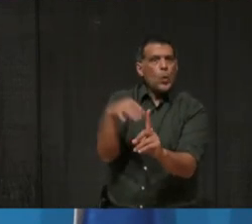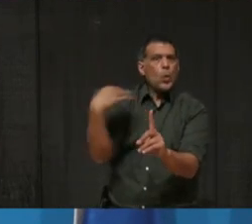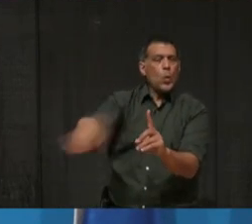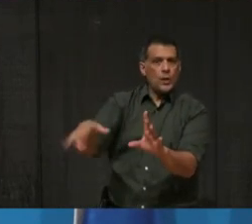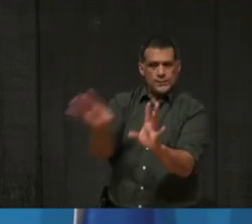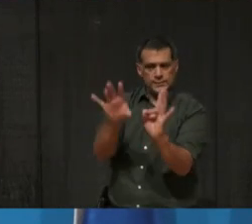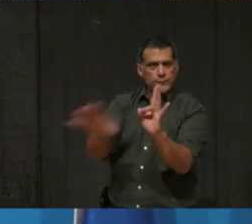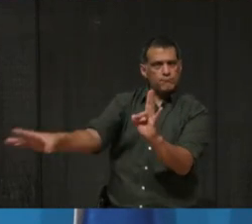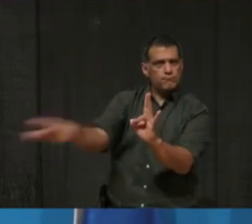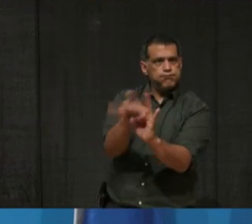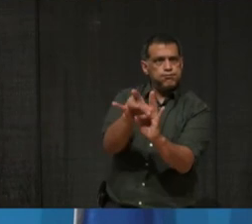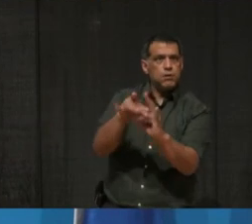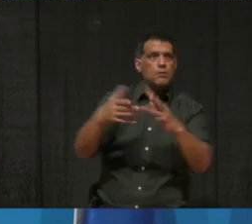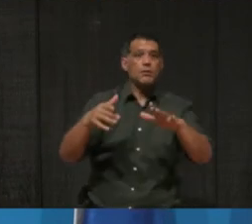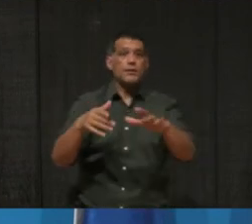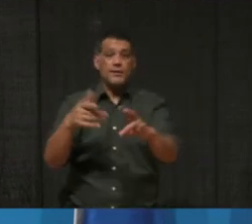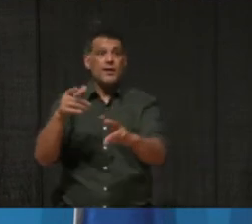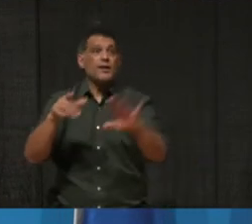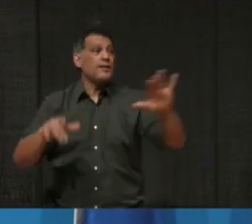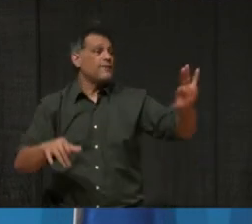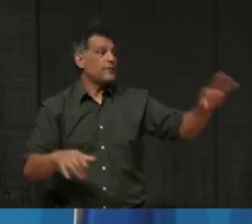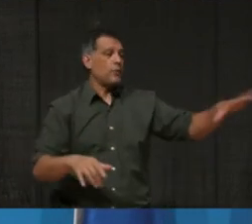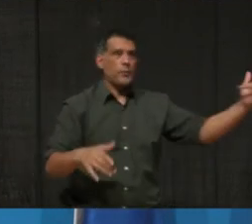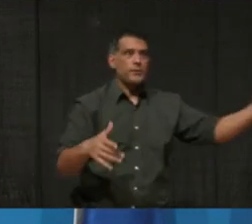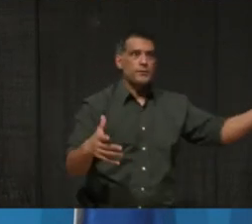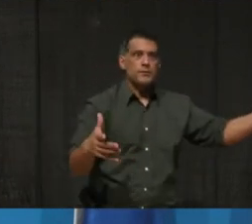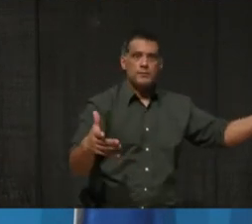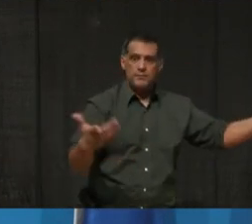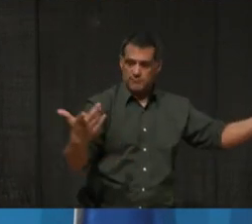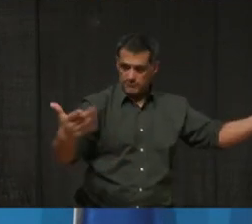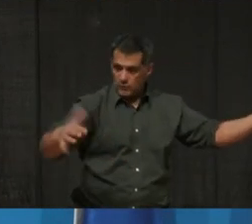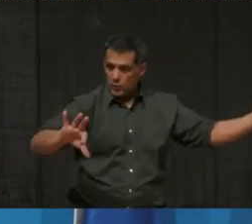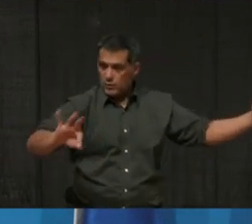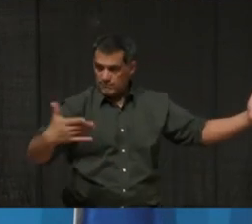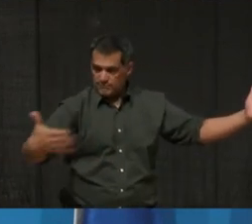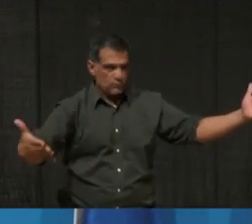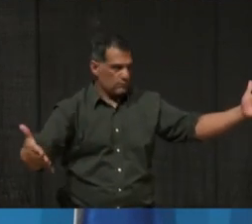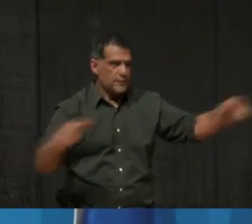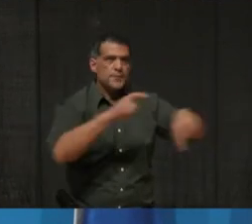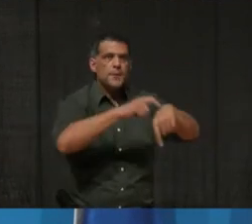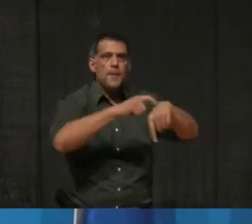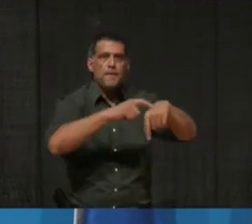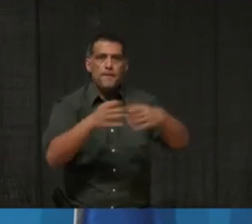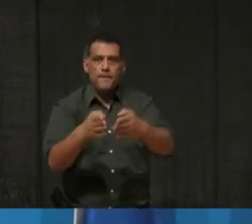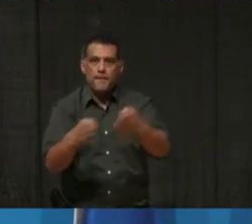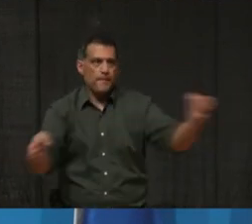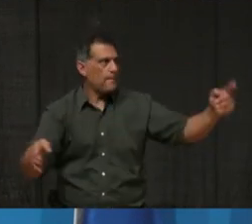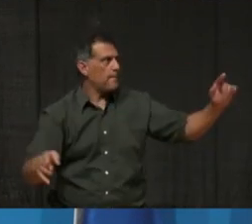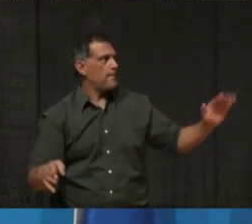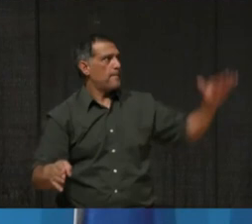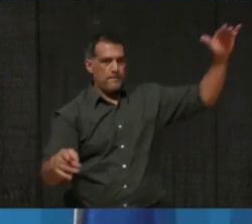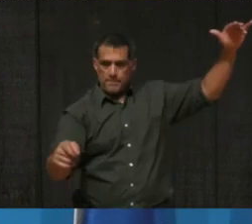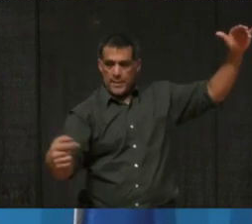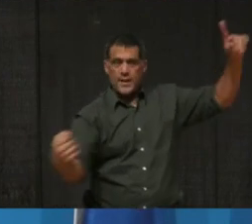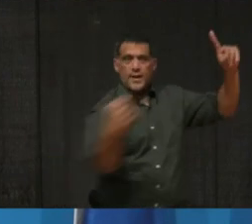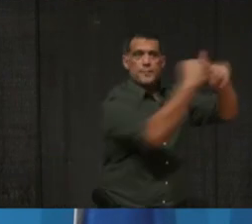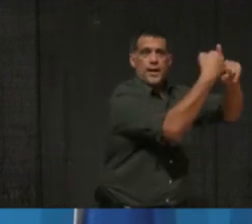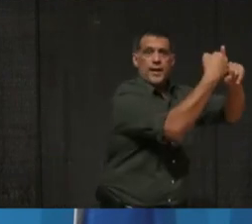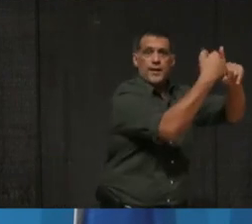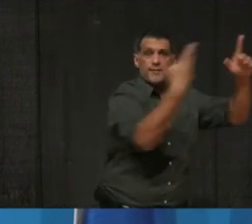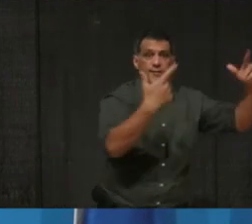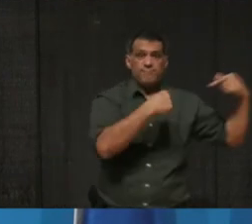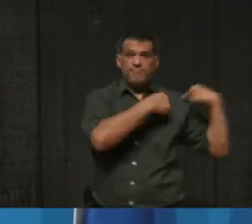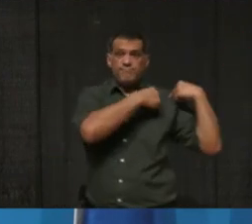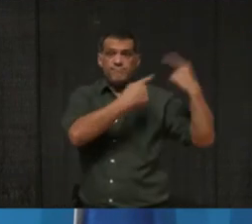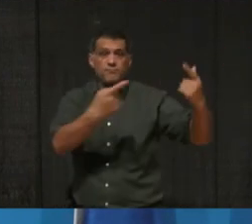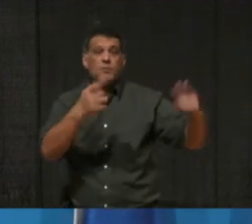too quickly, we really do risk, removing all the gains that we've had, all the sacrifices that I've made over the next 2 months. Now, I know